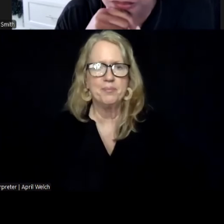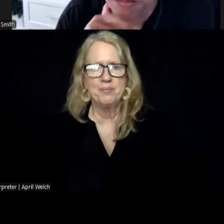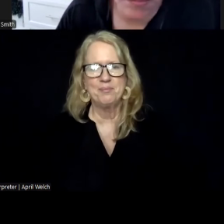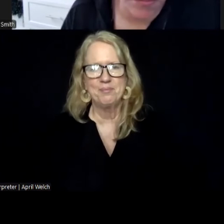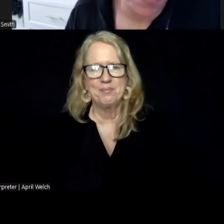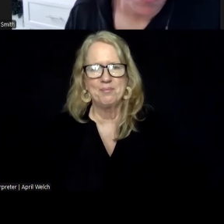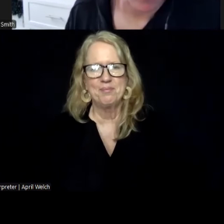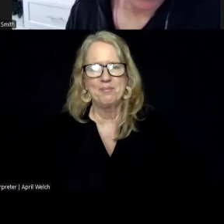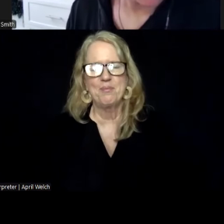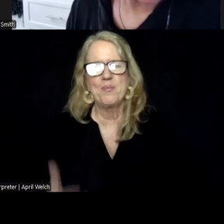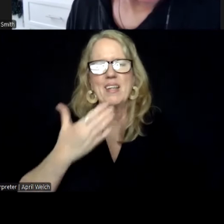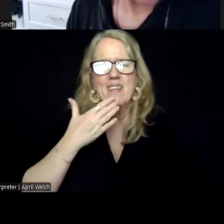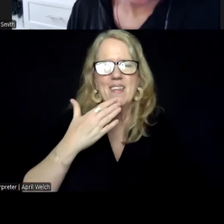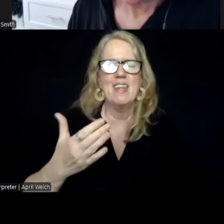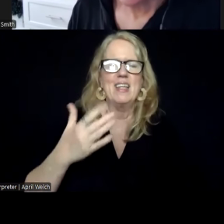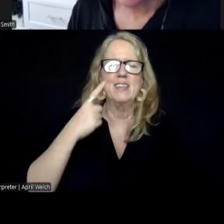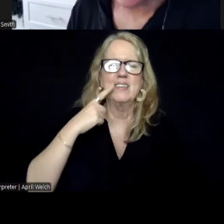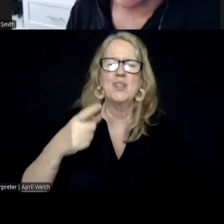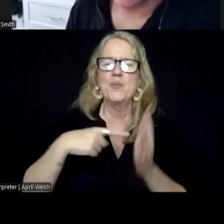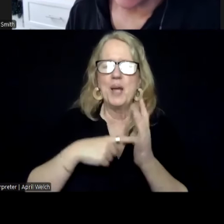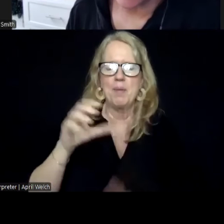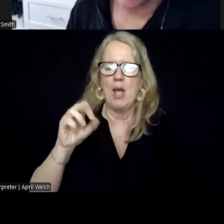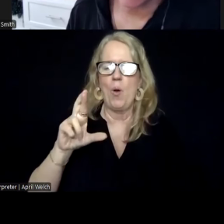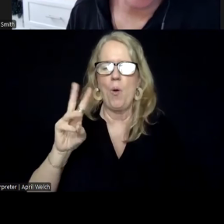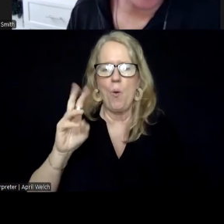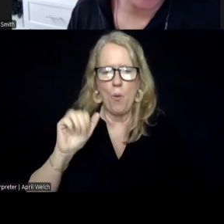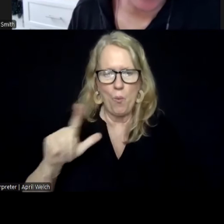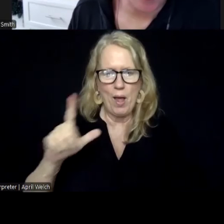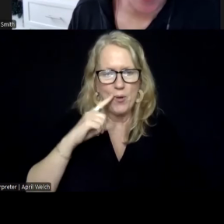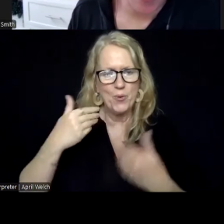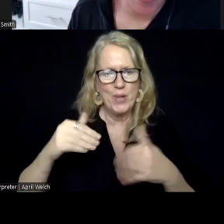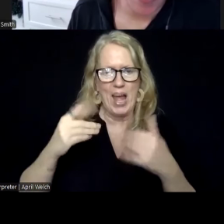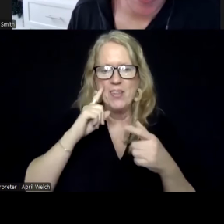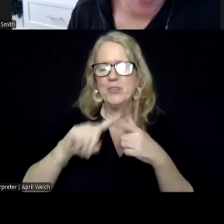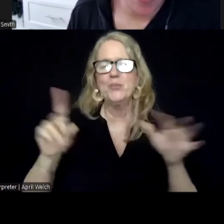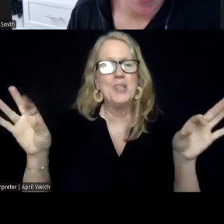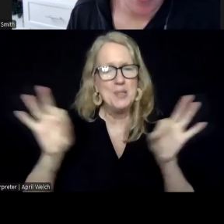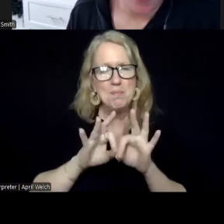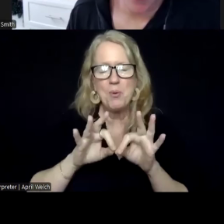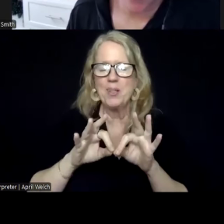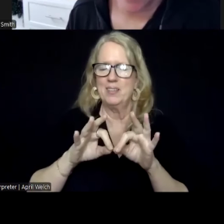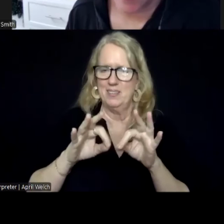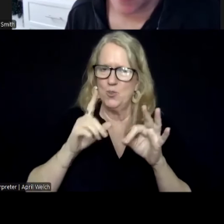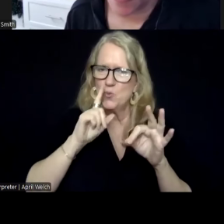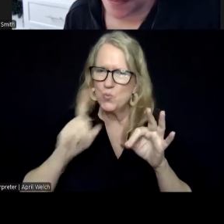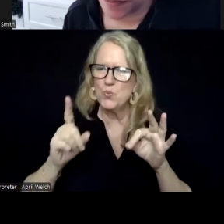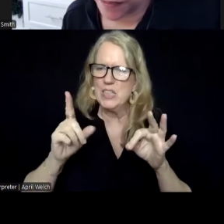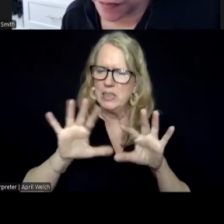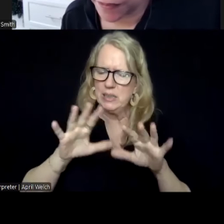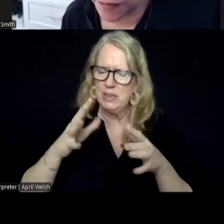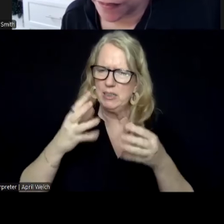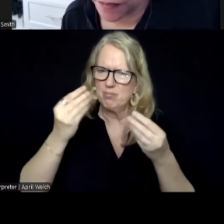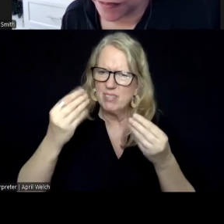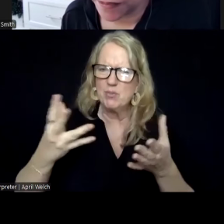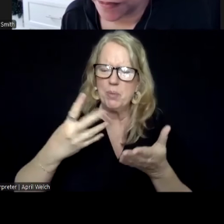Thanks, Representative Orwell. This is important work. This is big items to get our hands around, and it will look